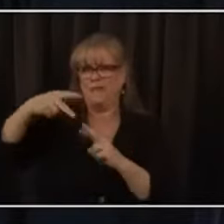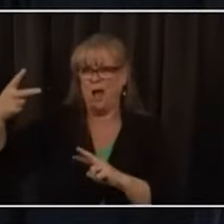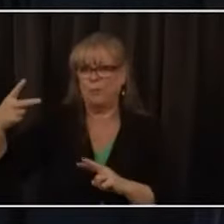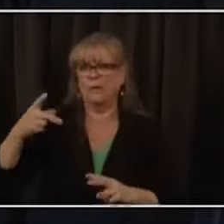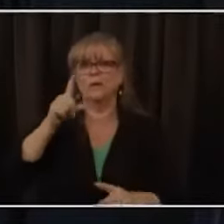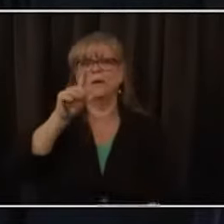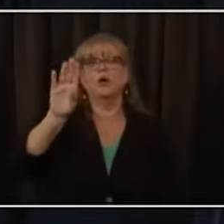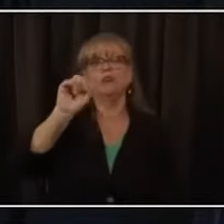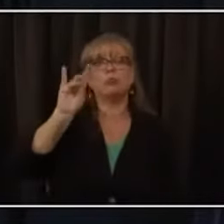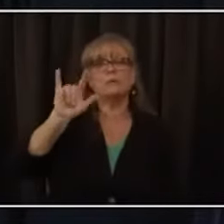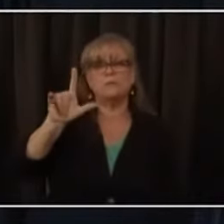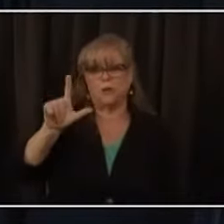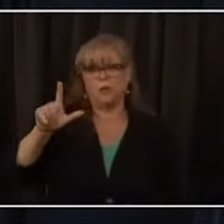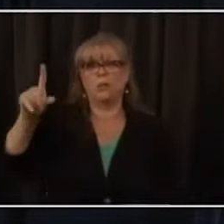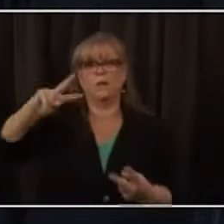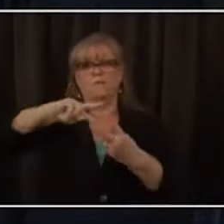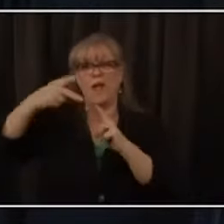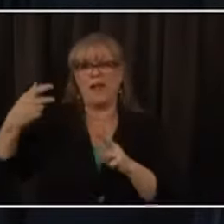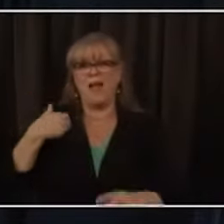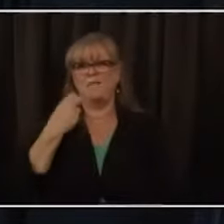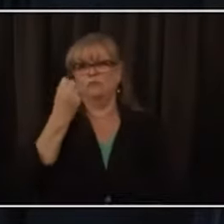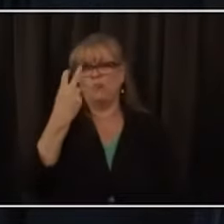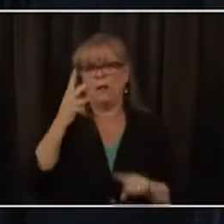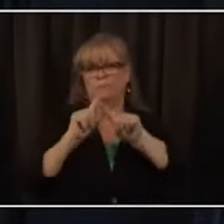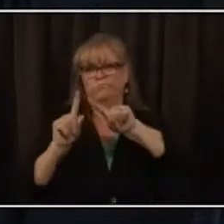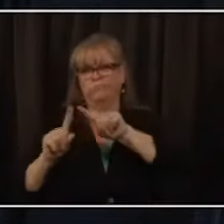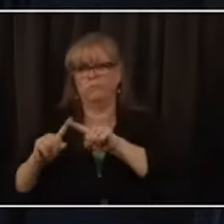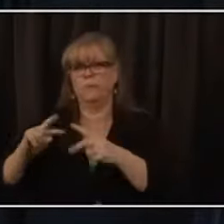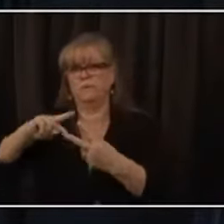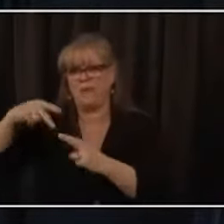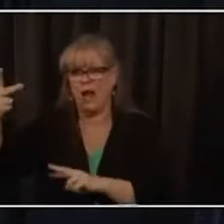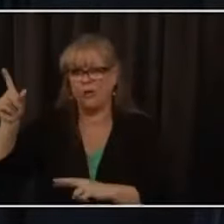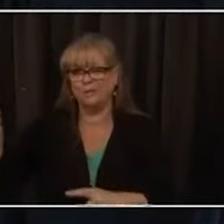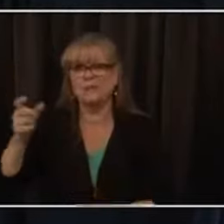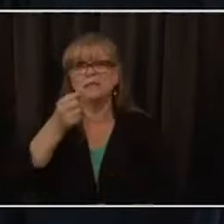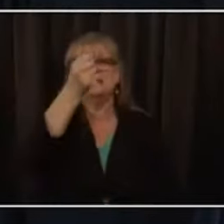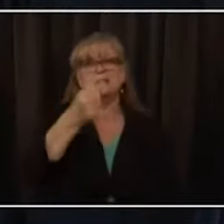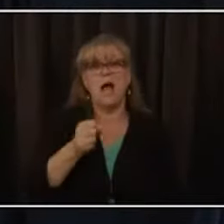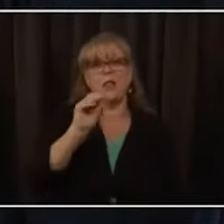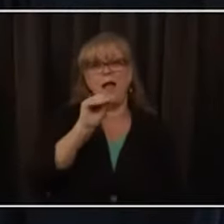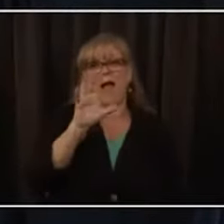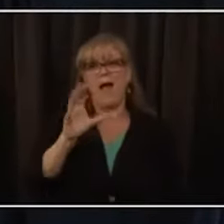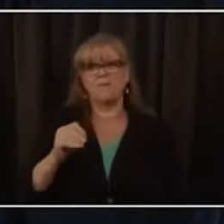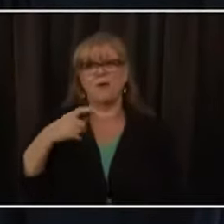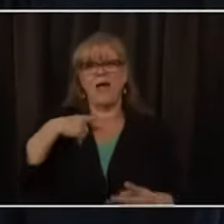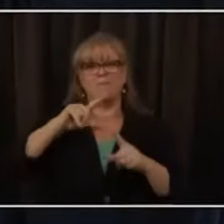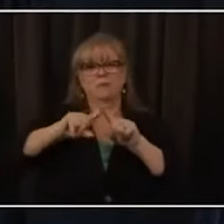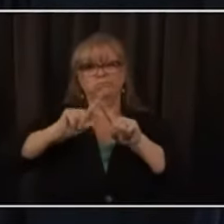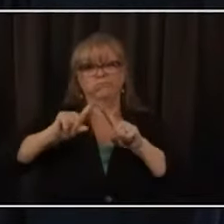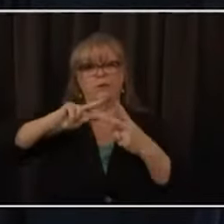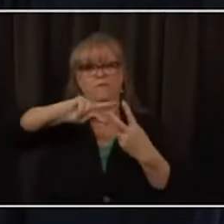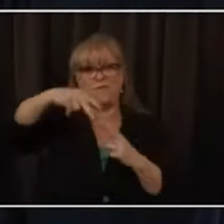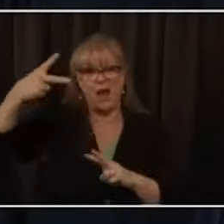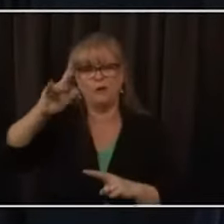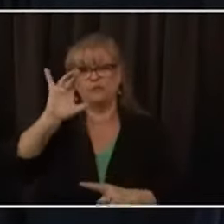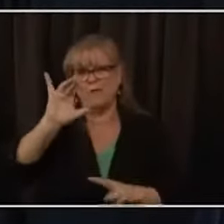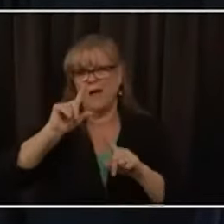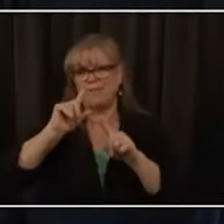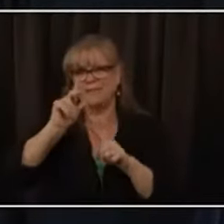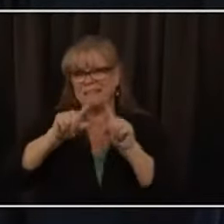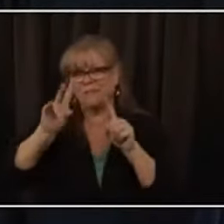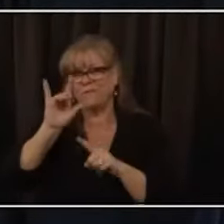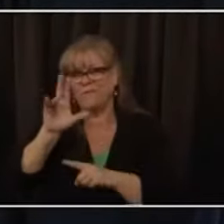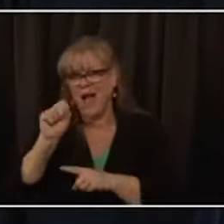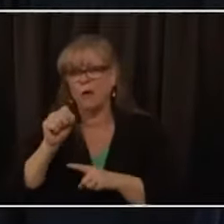of the B1351 South African variant, and 516 cases of the B1427 and